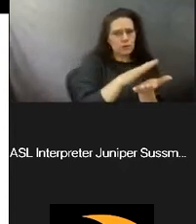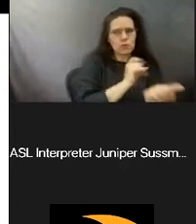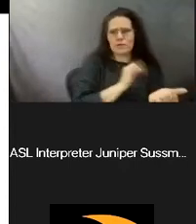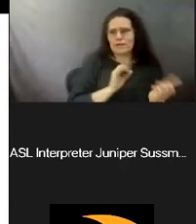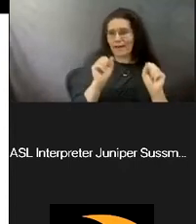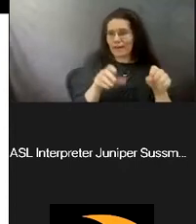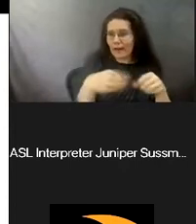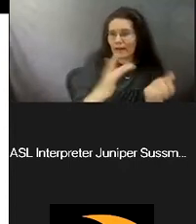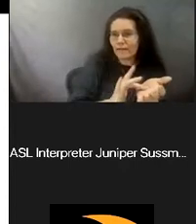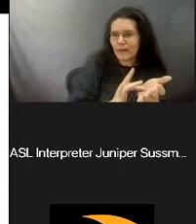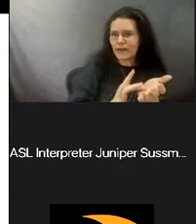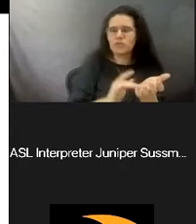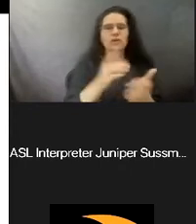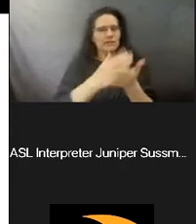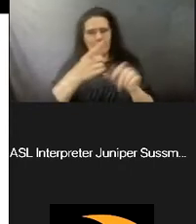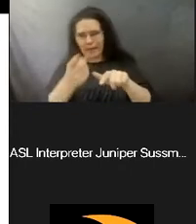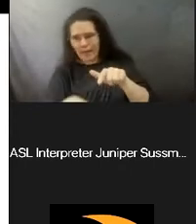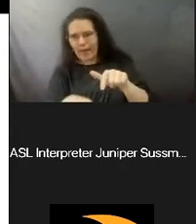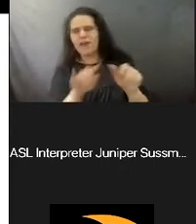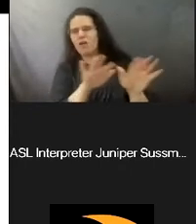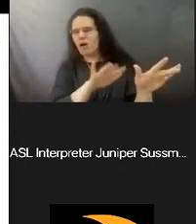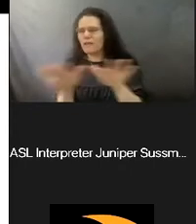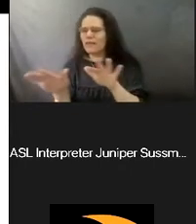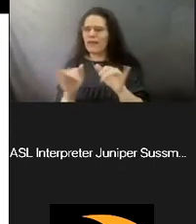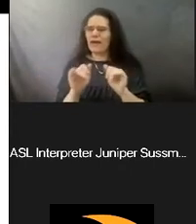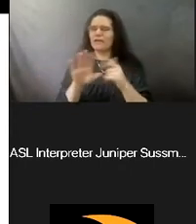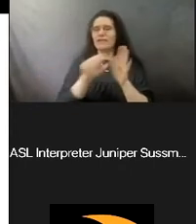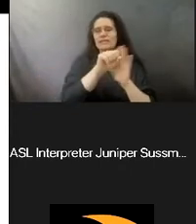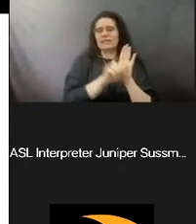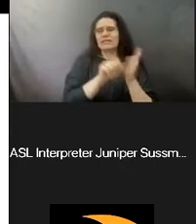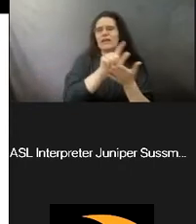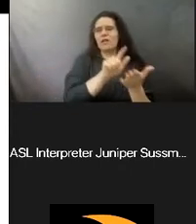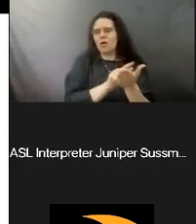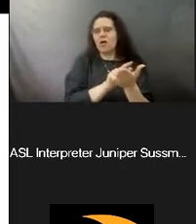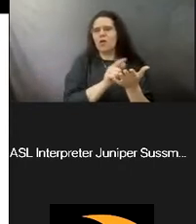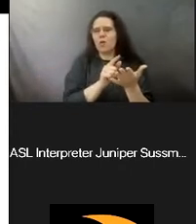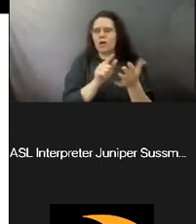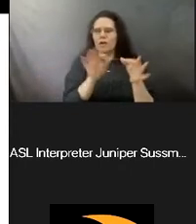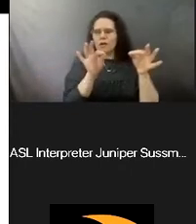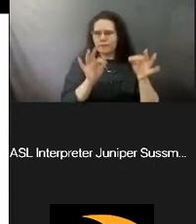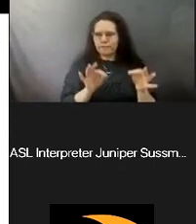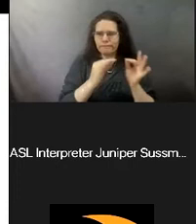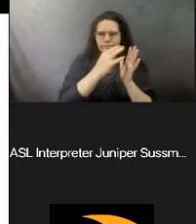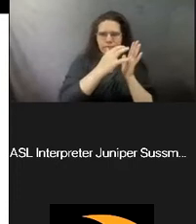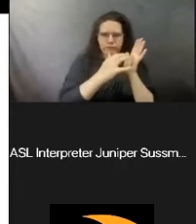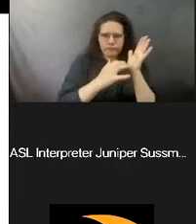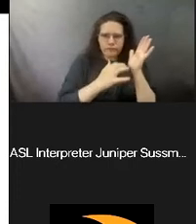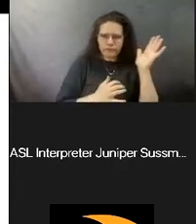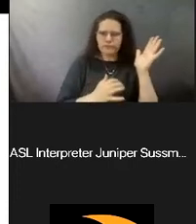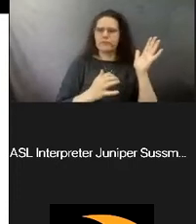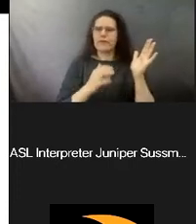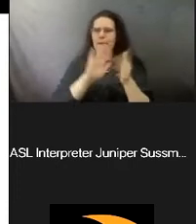function, the dispensing of medication. A lot of those things are often written into state law and do